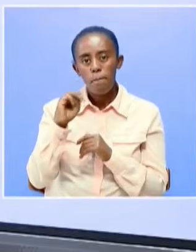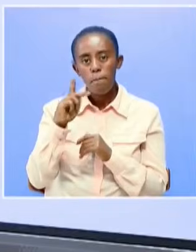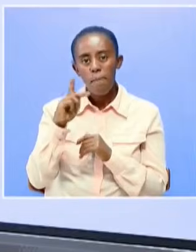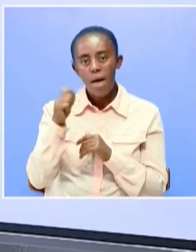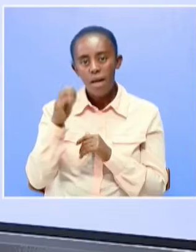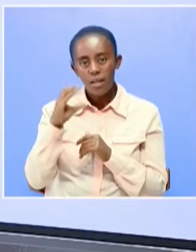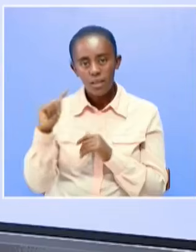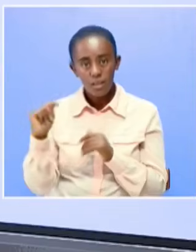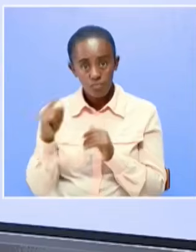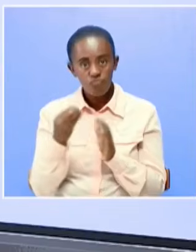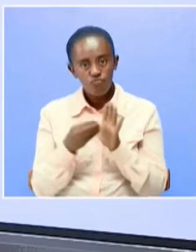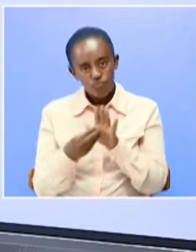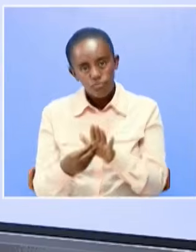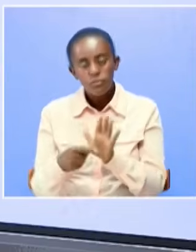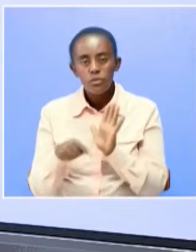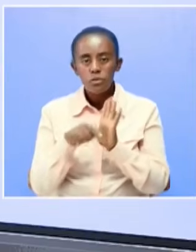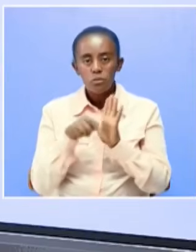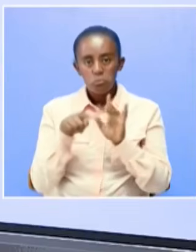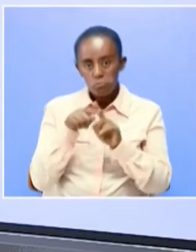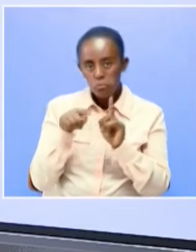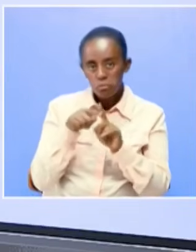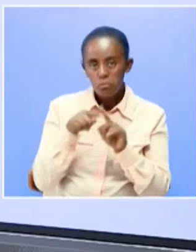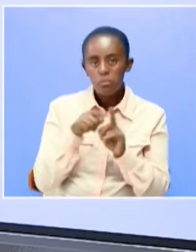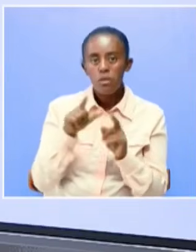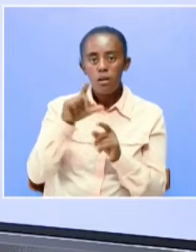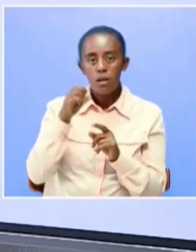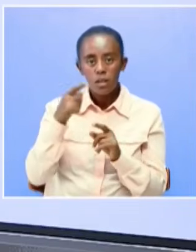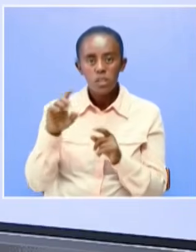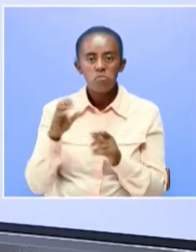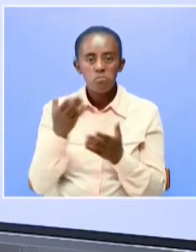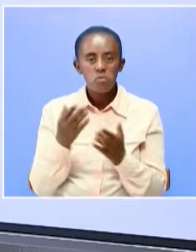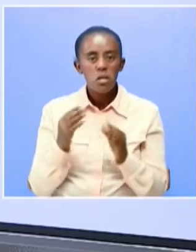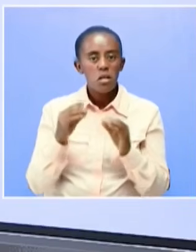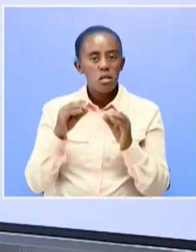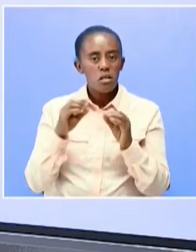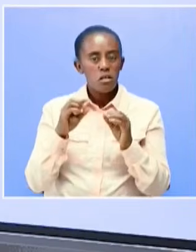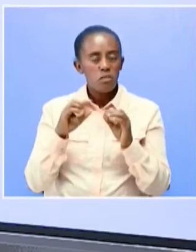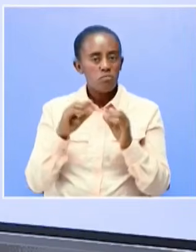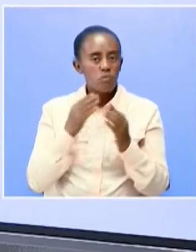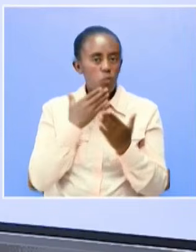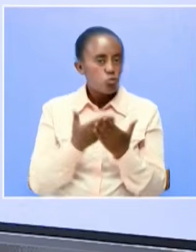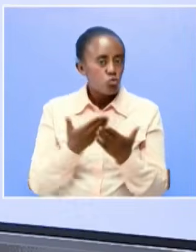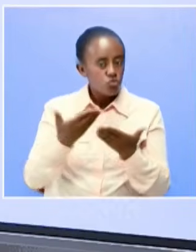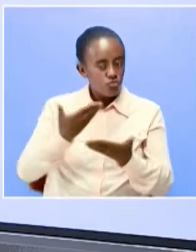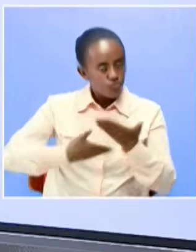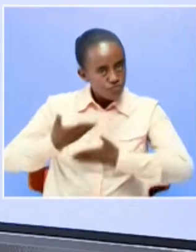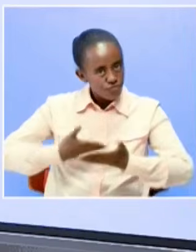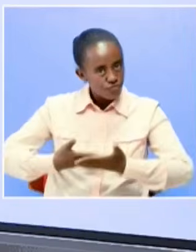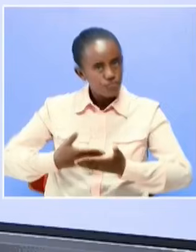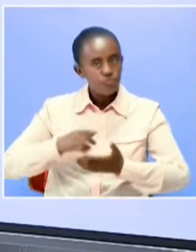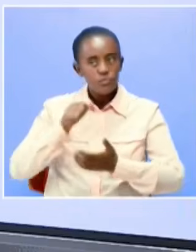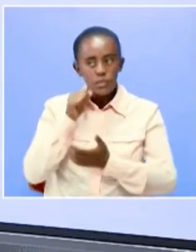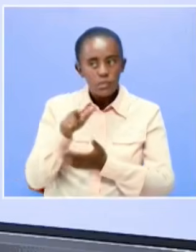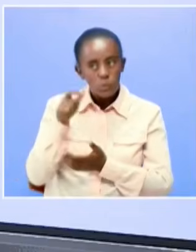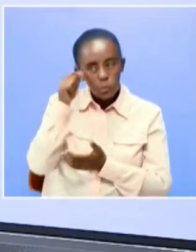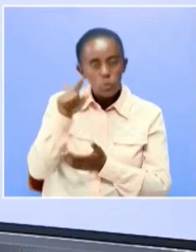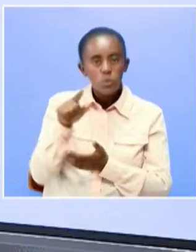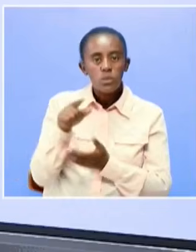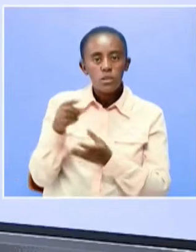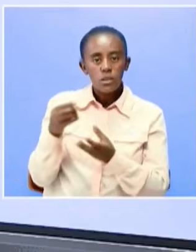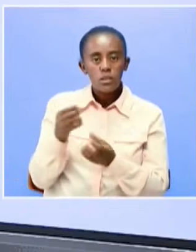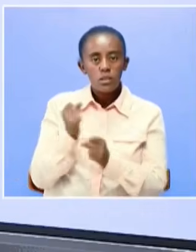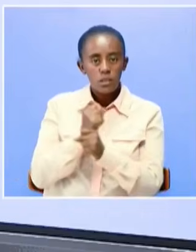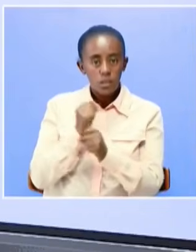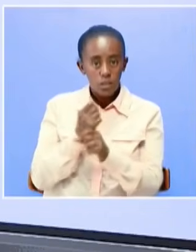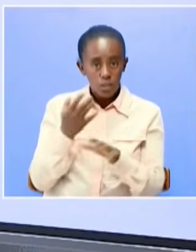Here, in this sense, legacy means the heritage, something good that he or she